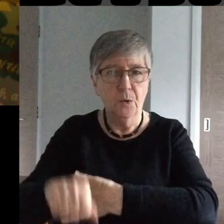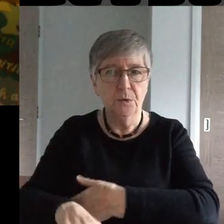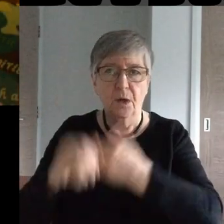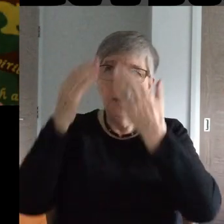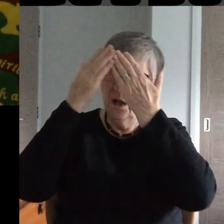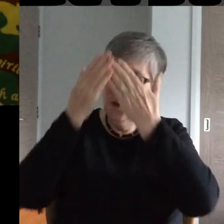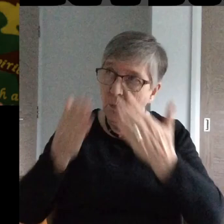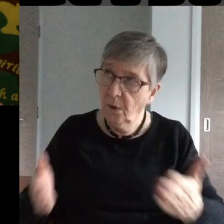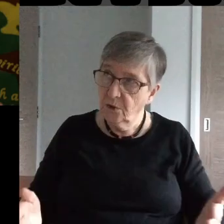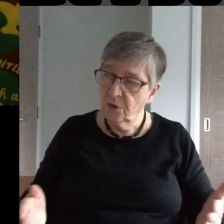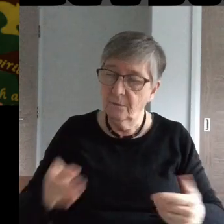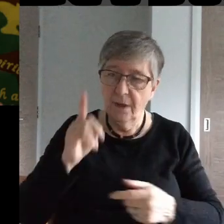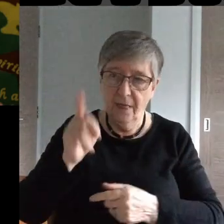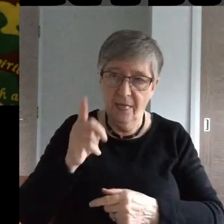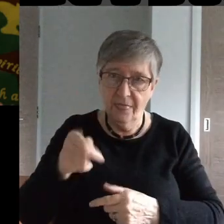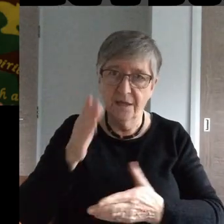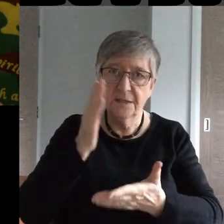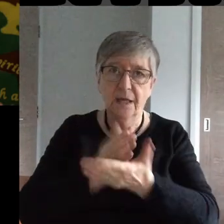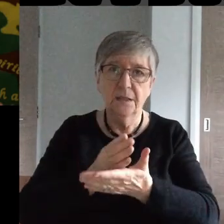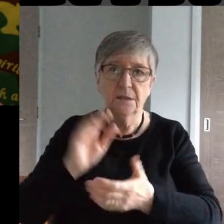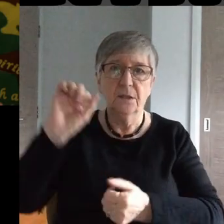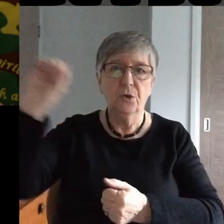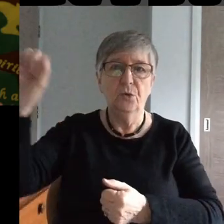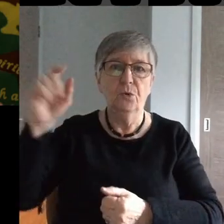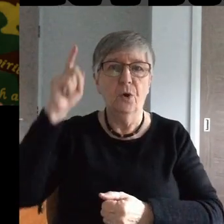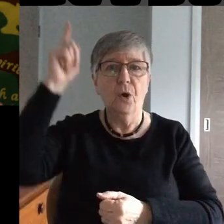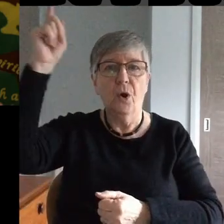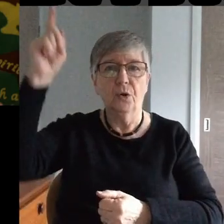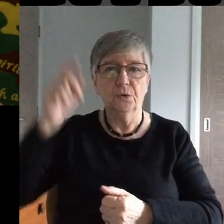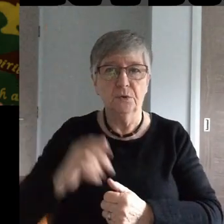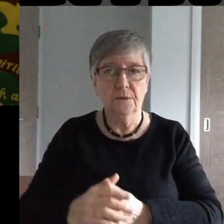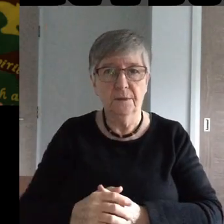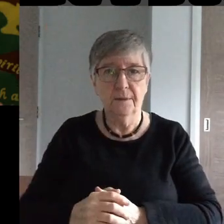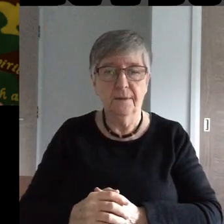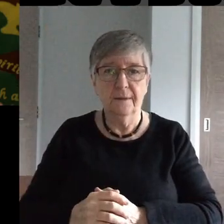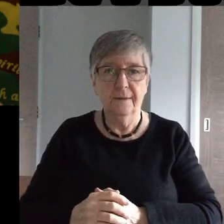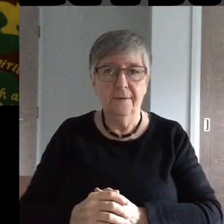for this is your God.